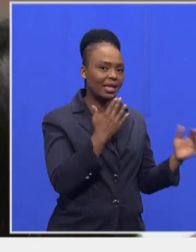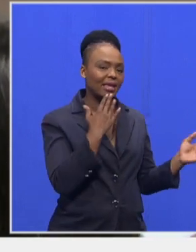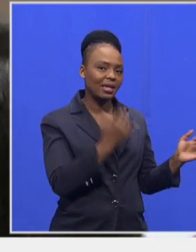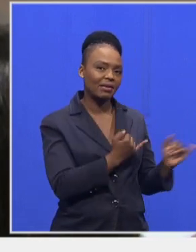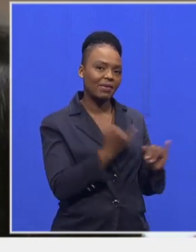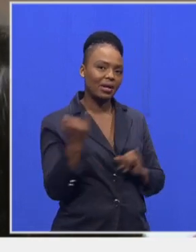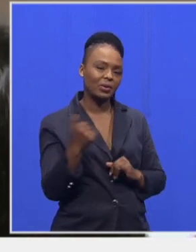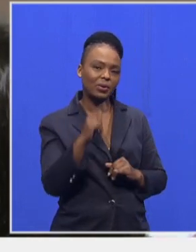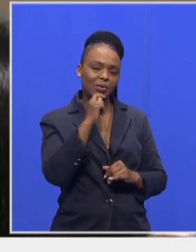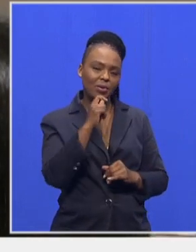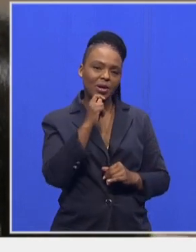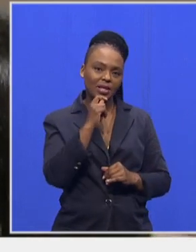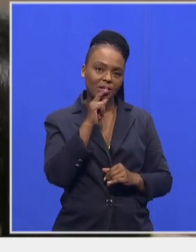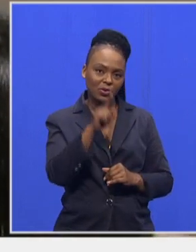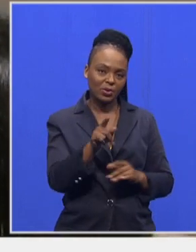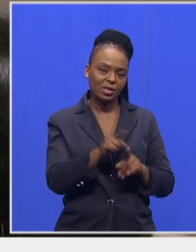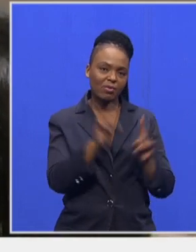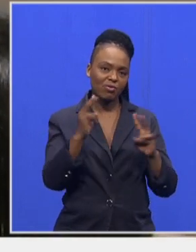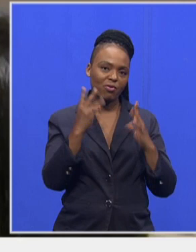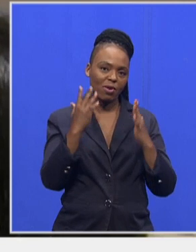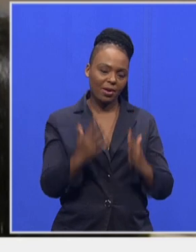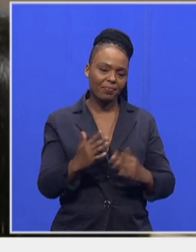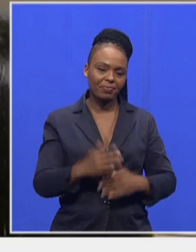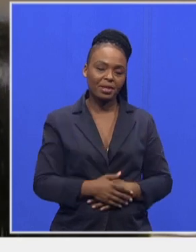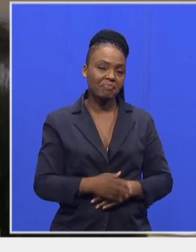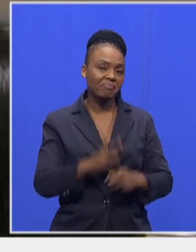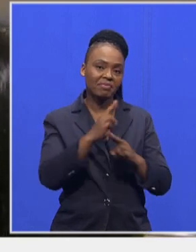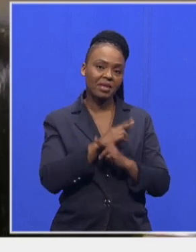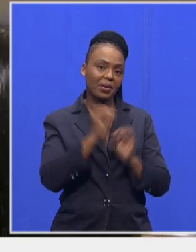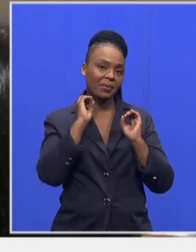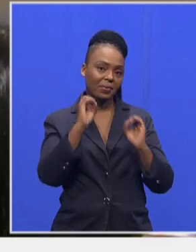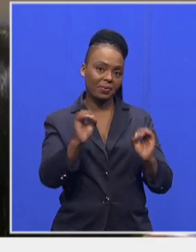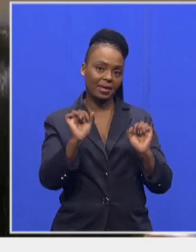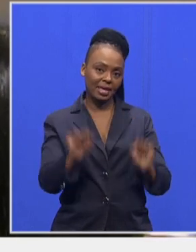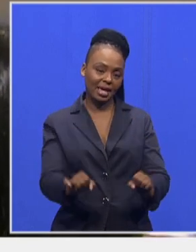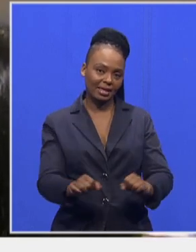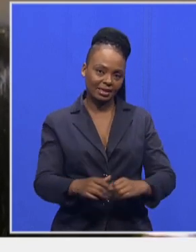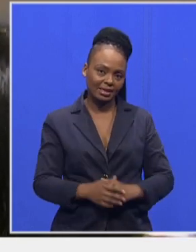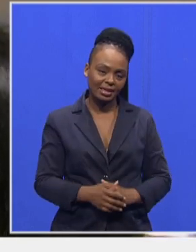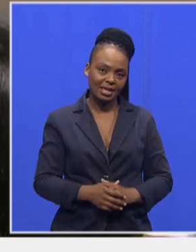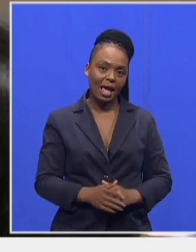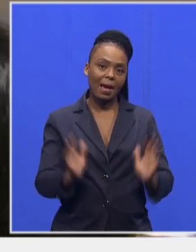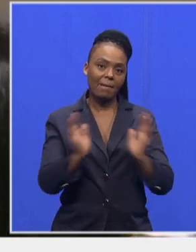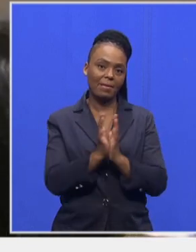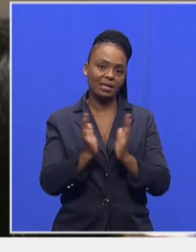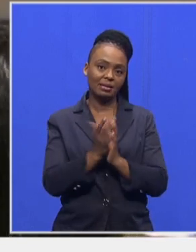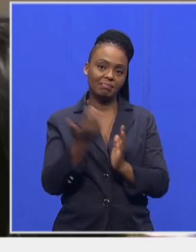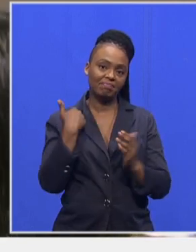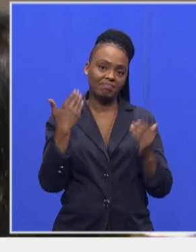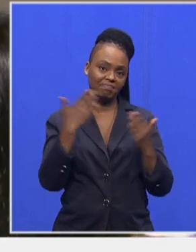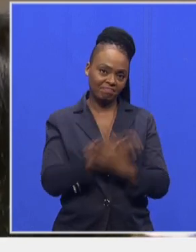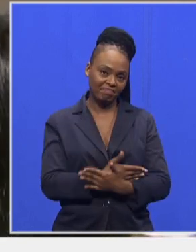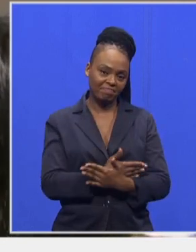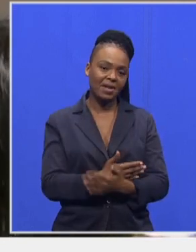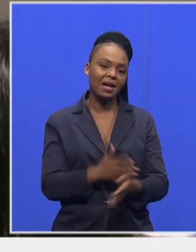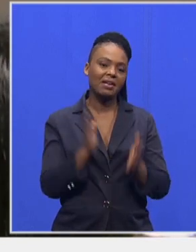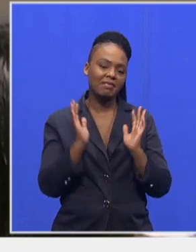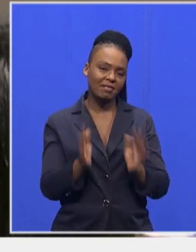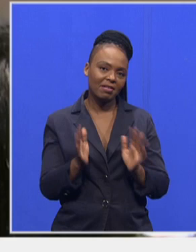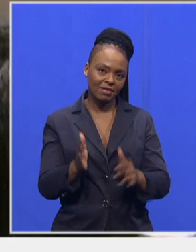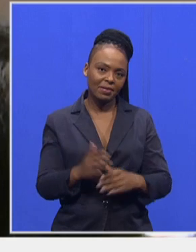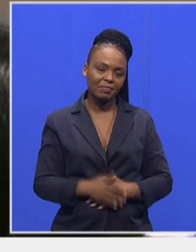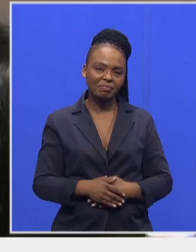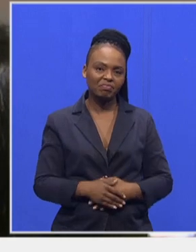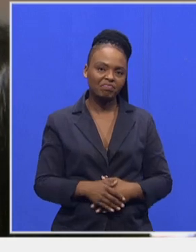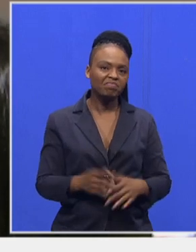your viewers. Yeah, no, we have not rested. Actually, we had a meeting last night just to tighten the screws, but